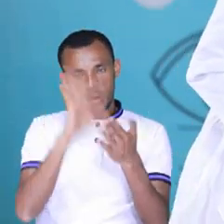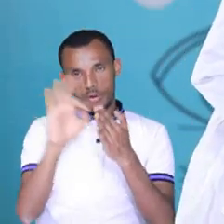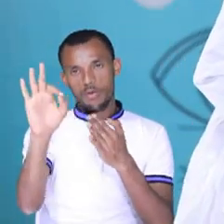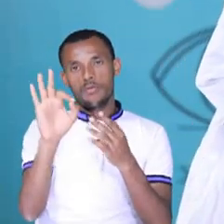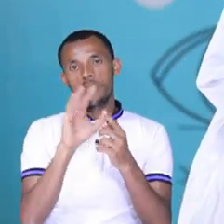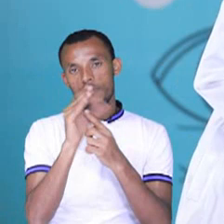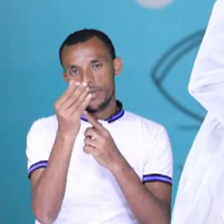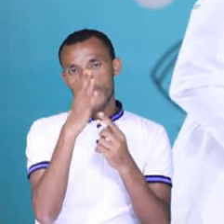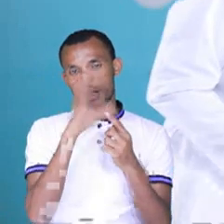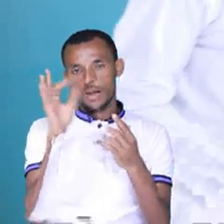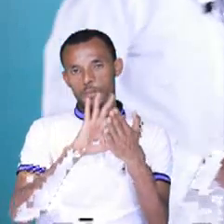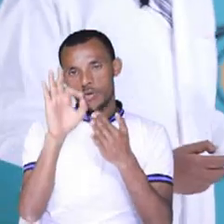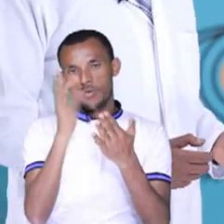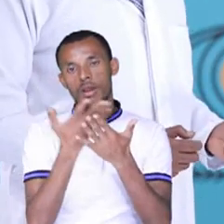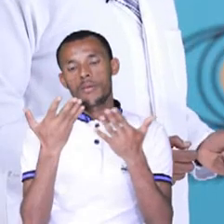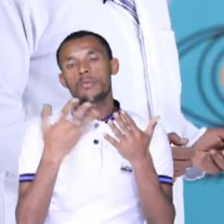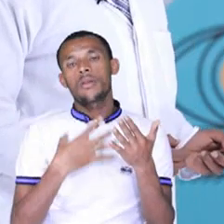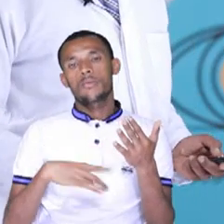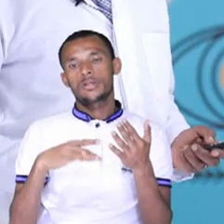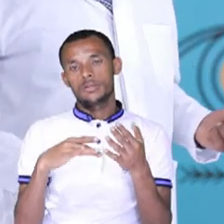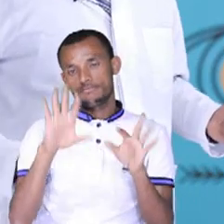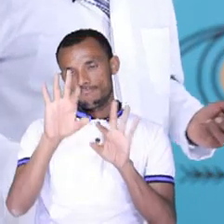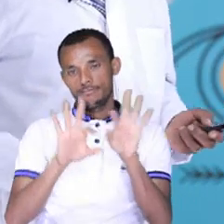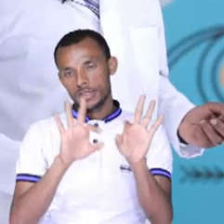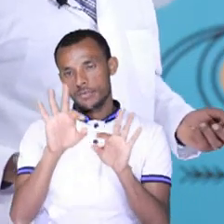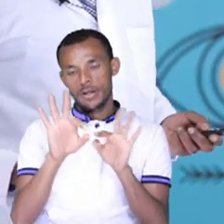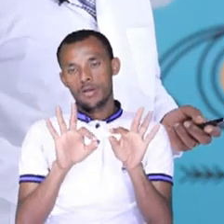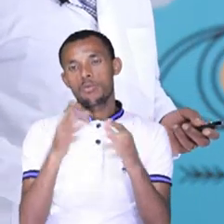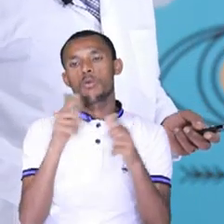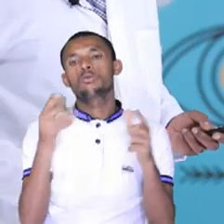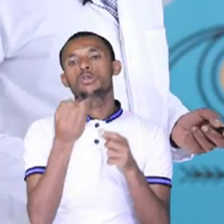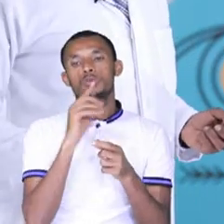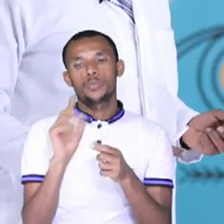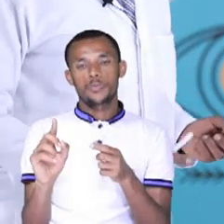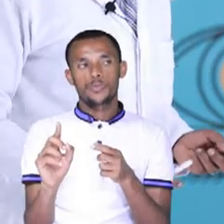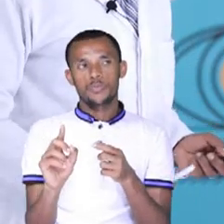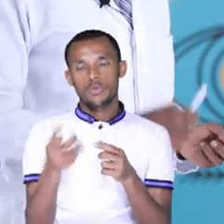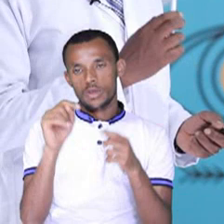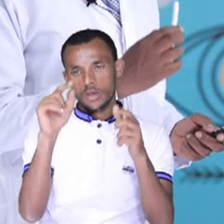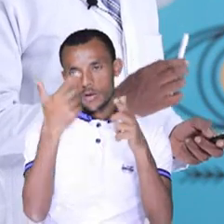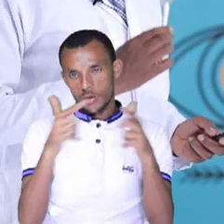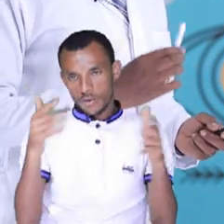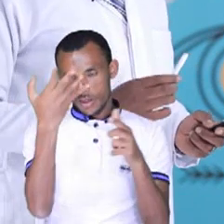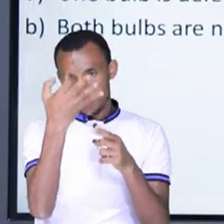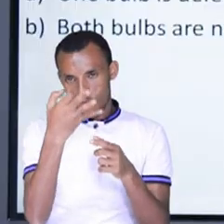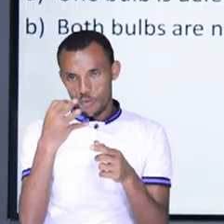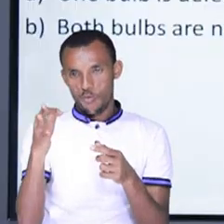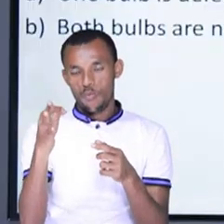of elements of the event and number of elements of the sample space. What is the probability when you say? The probability